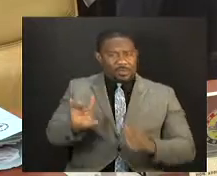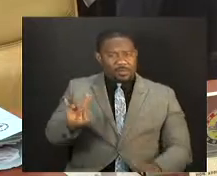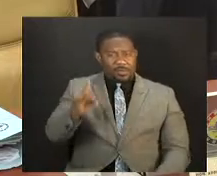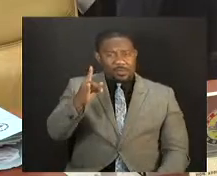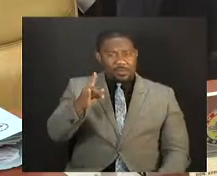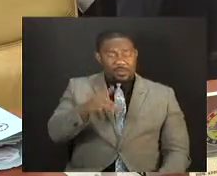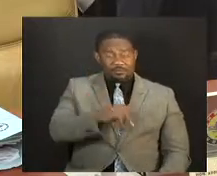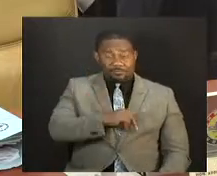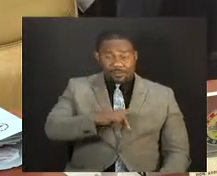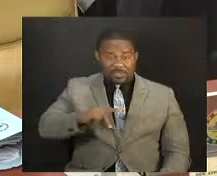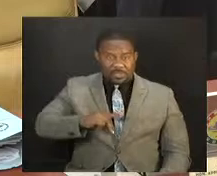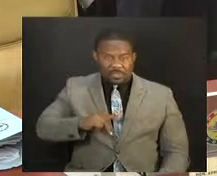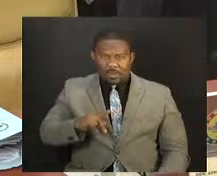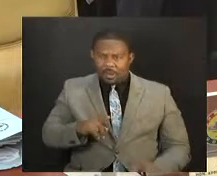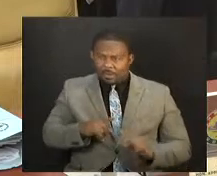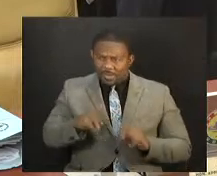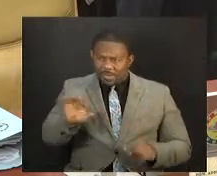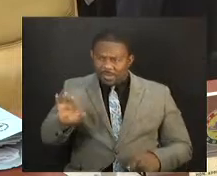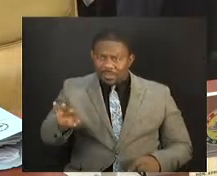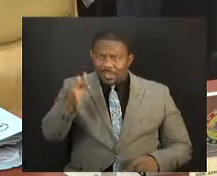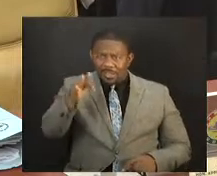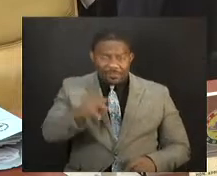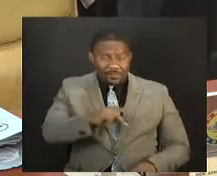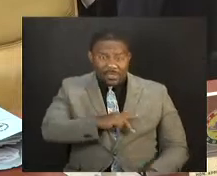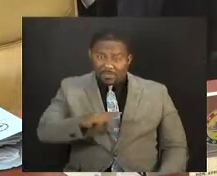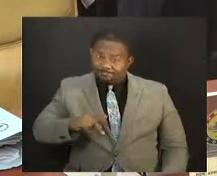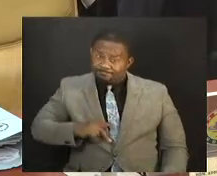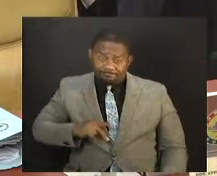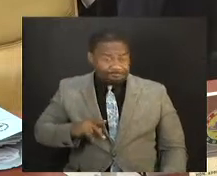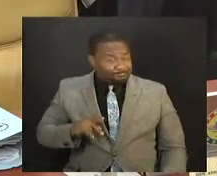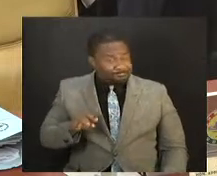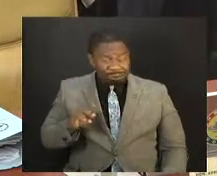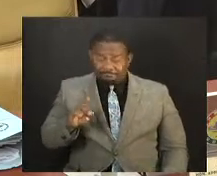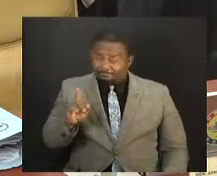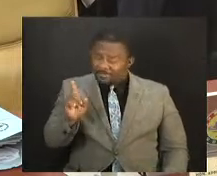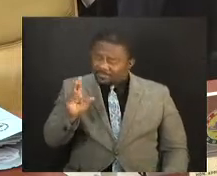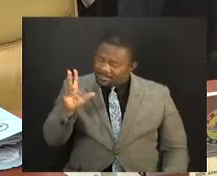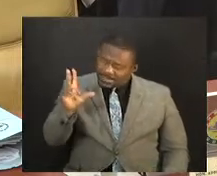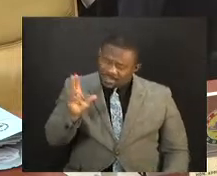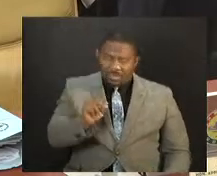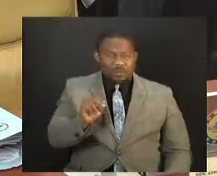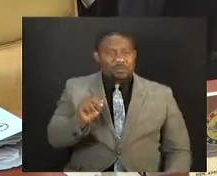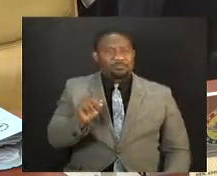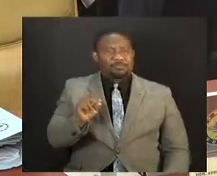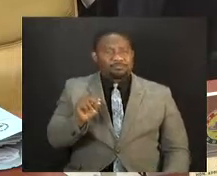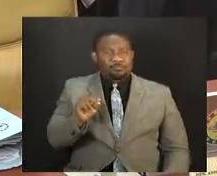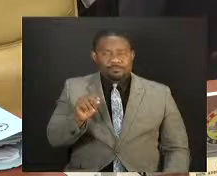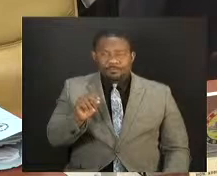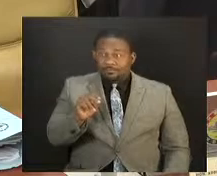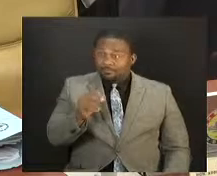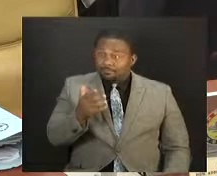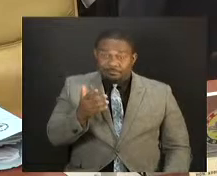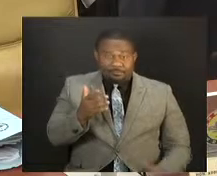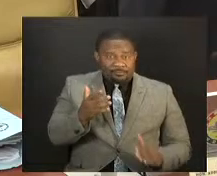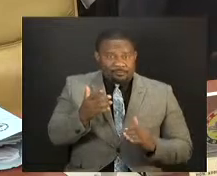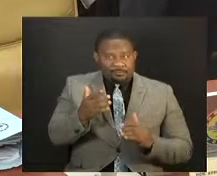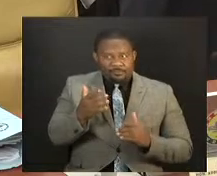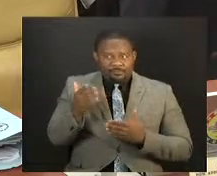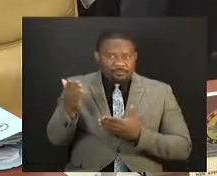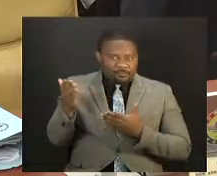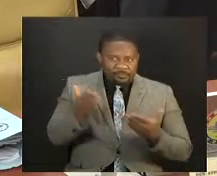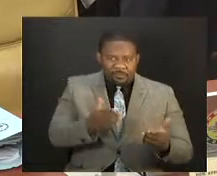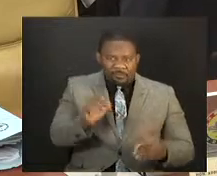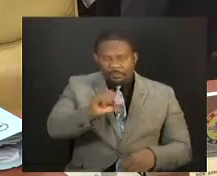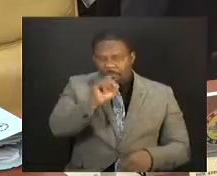up in the 9th Parliament. No member of Parliament has filed a question, filed a